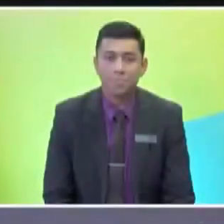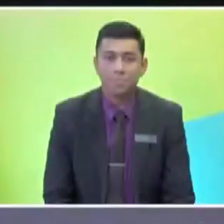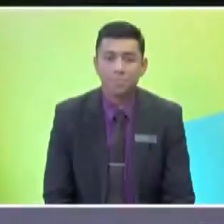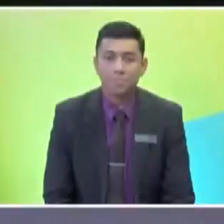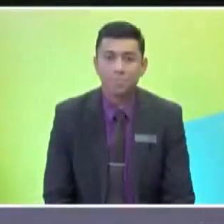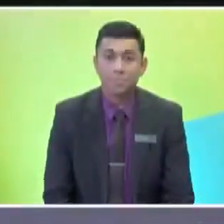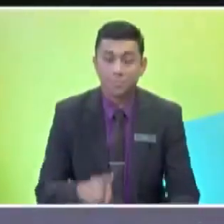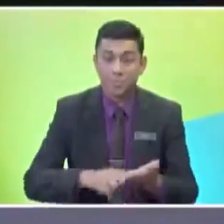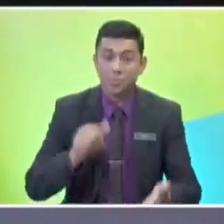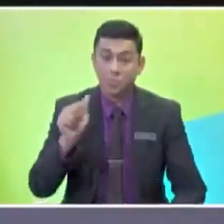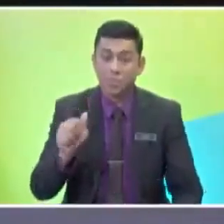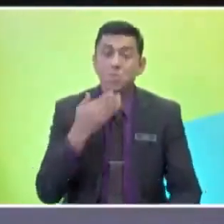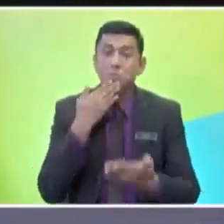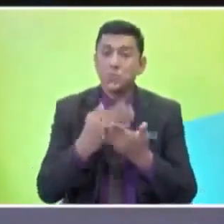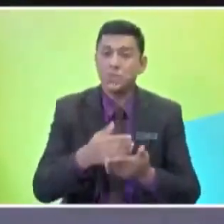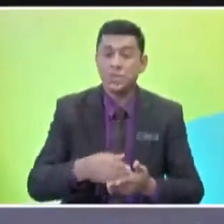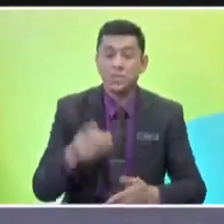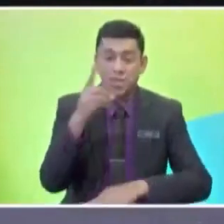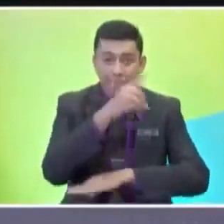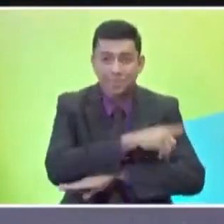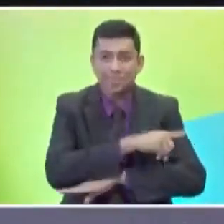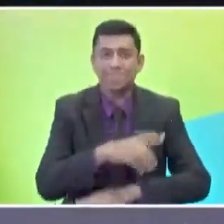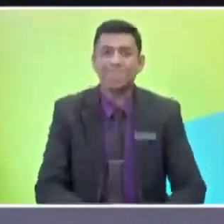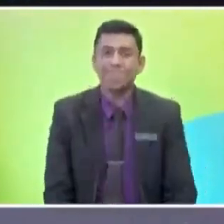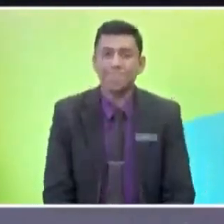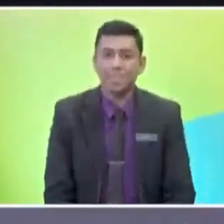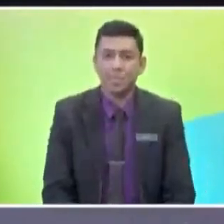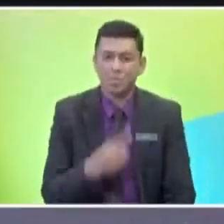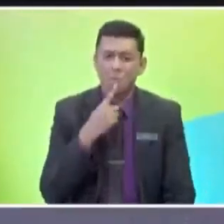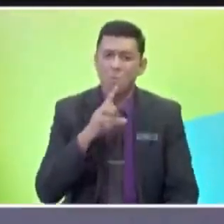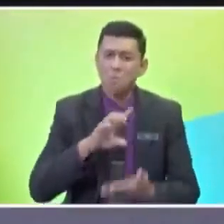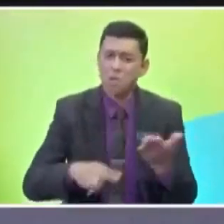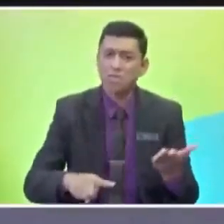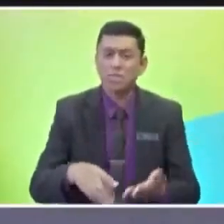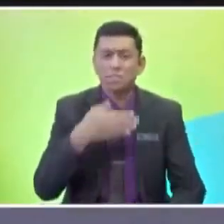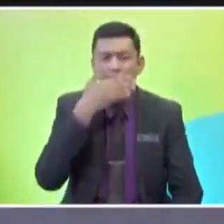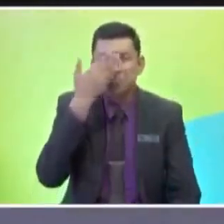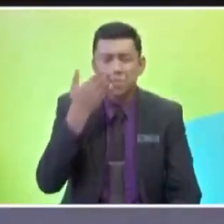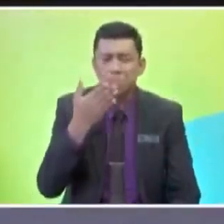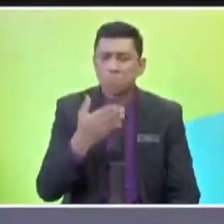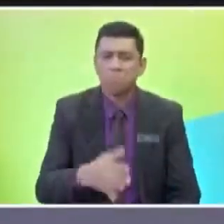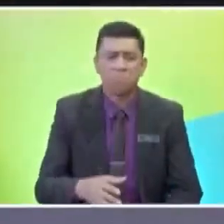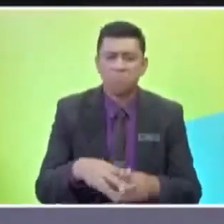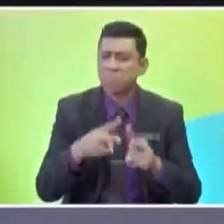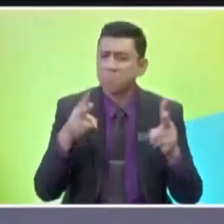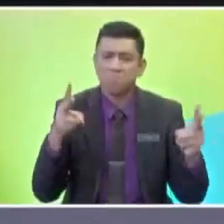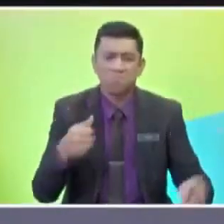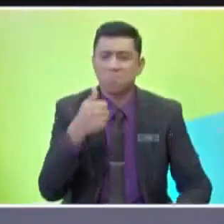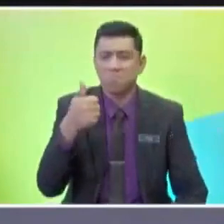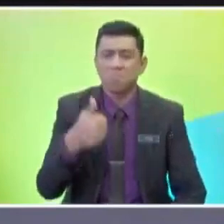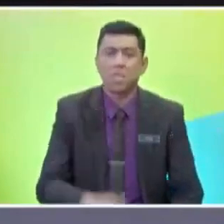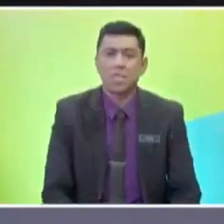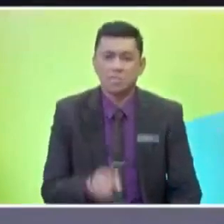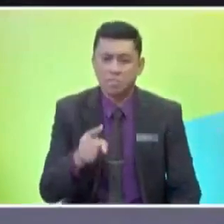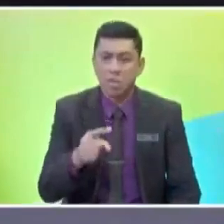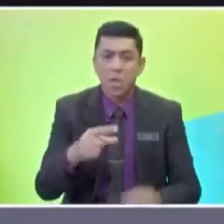Wow, what a good day! What's that smell? It smells so nice. Oh, it's a